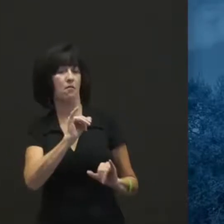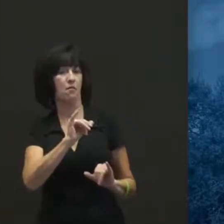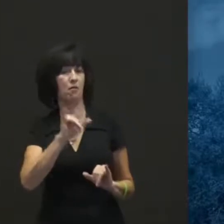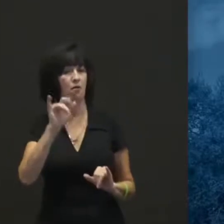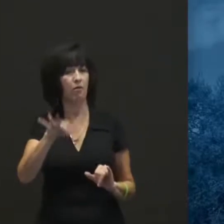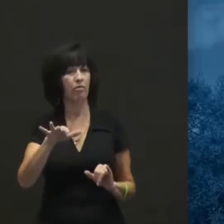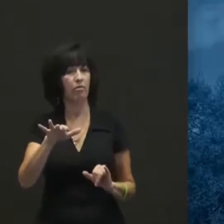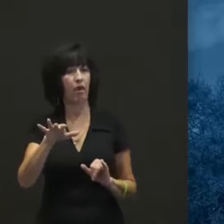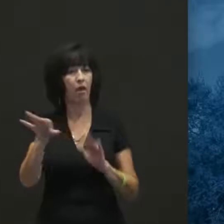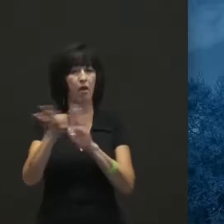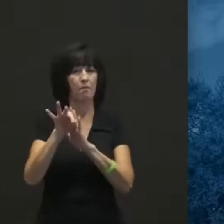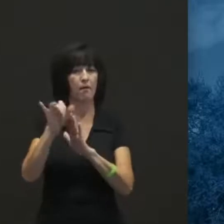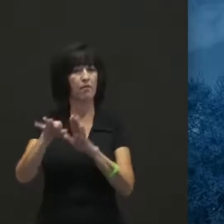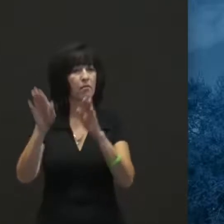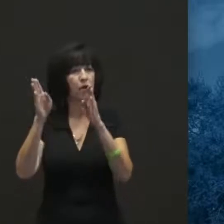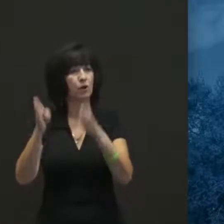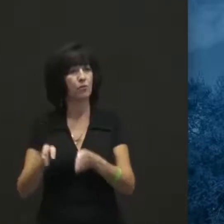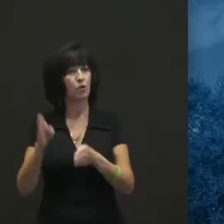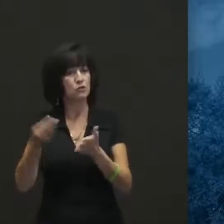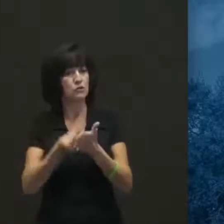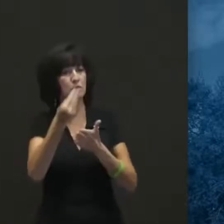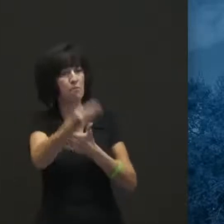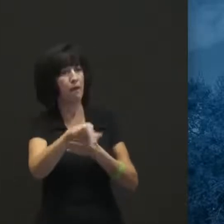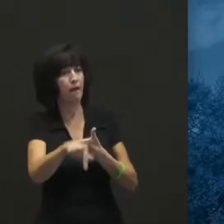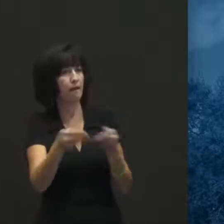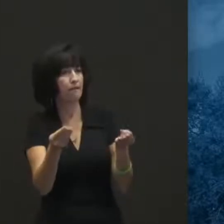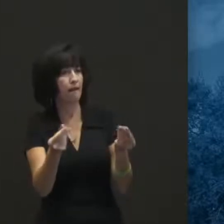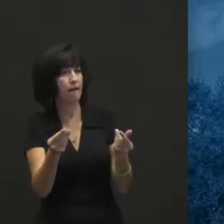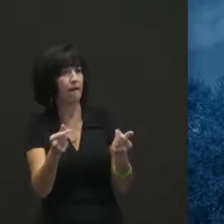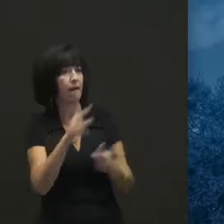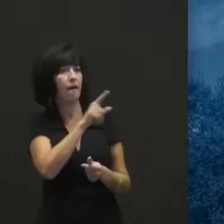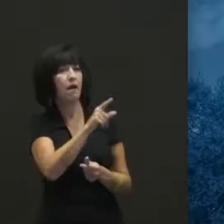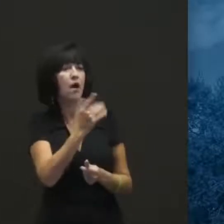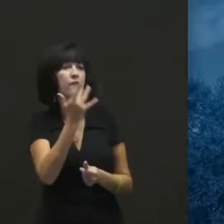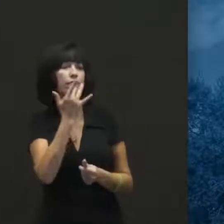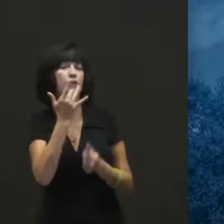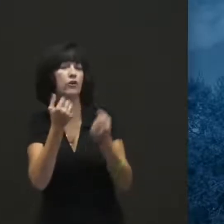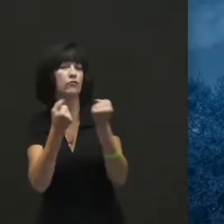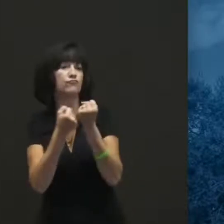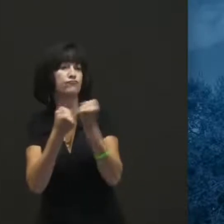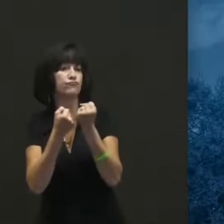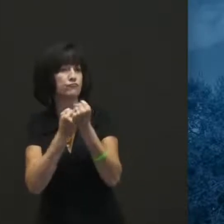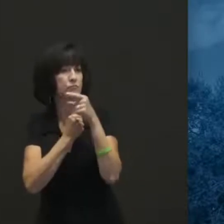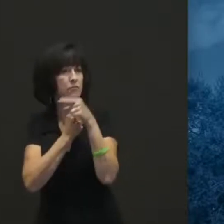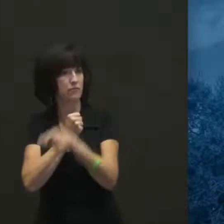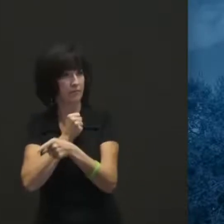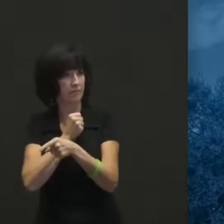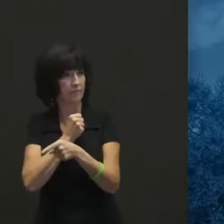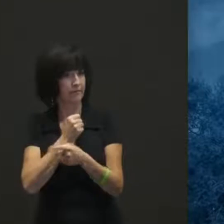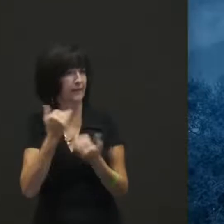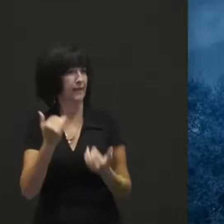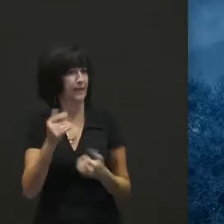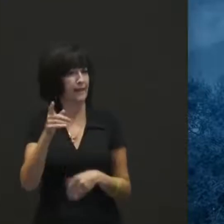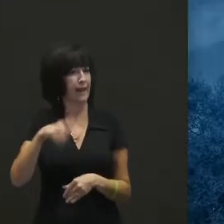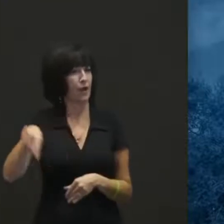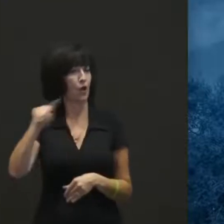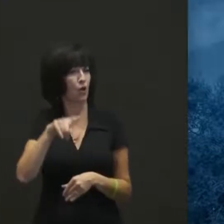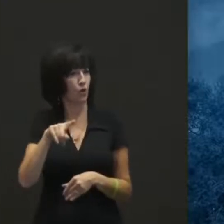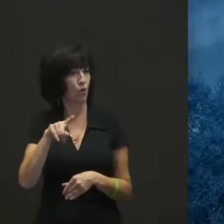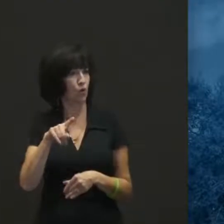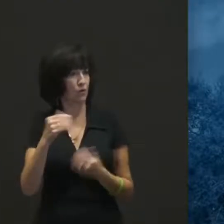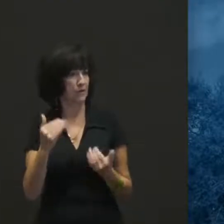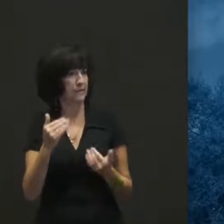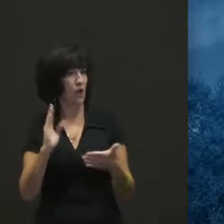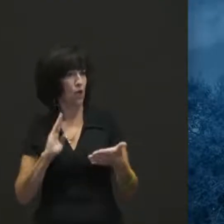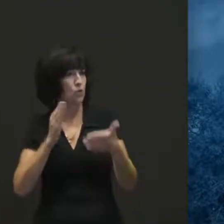sales. Those people that were involved in those sales are now suing, bringing a